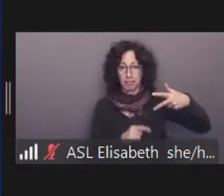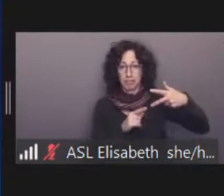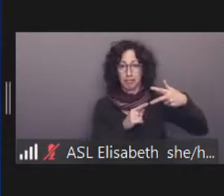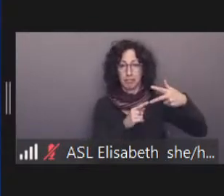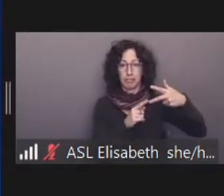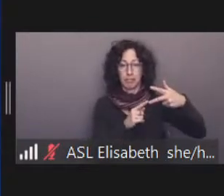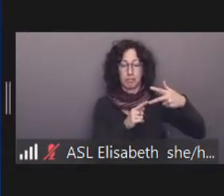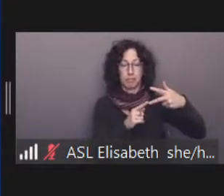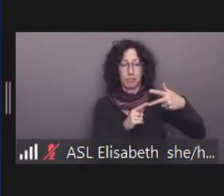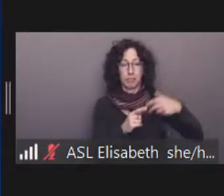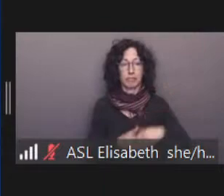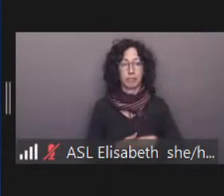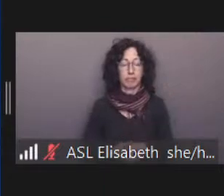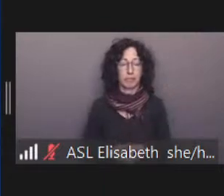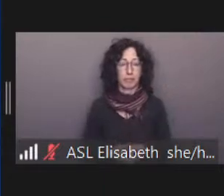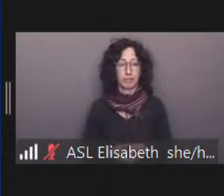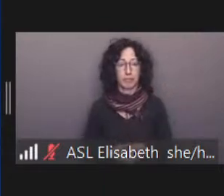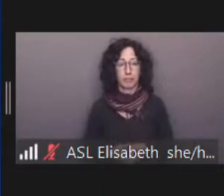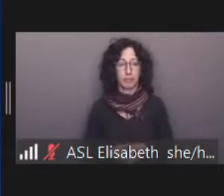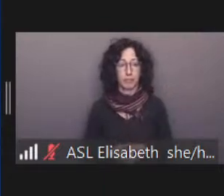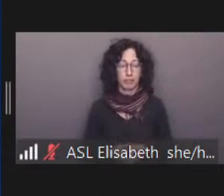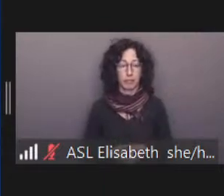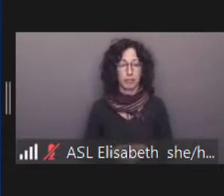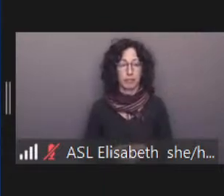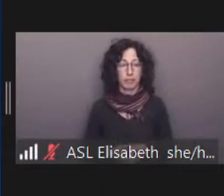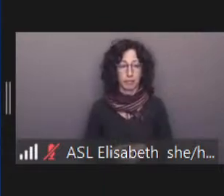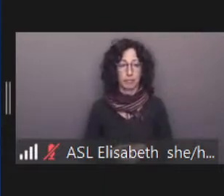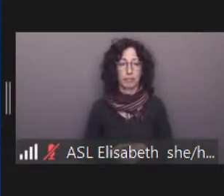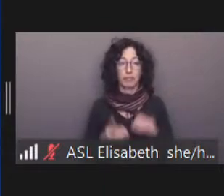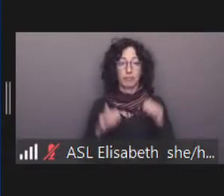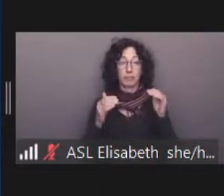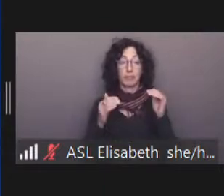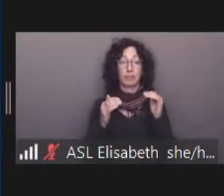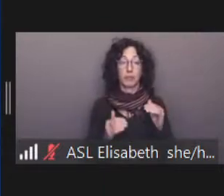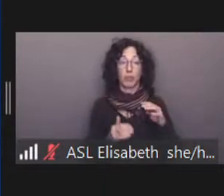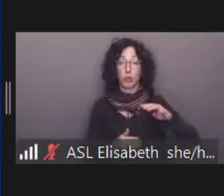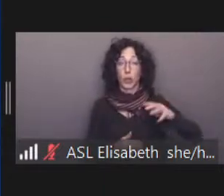interpretación y elija el canal de español. Gracias. Ready.